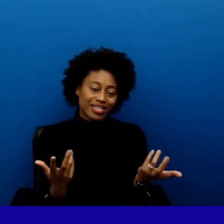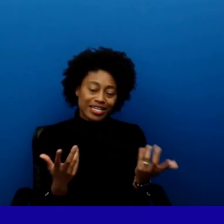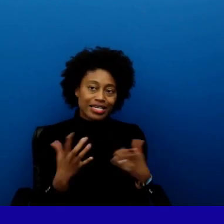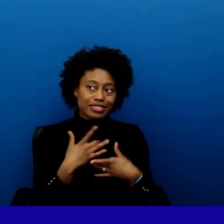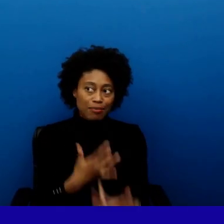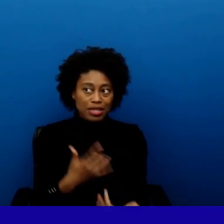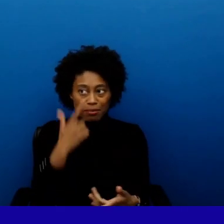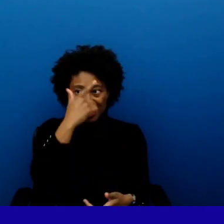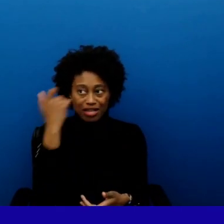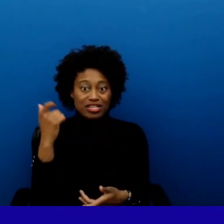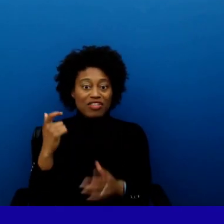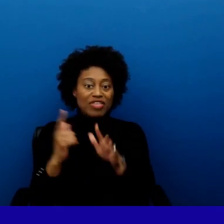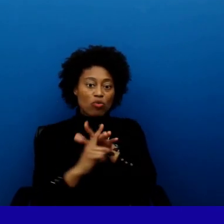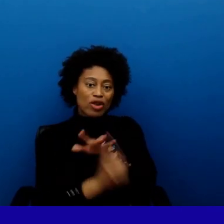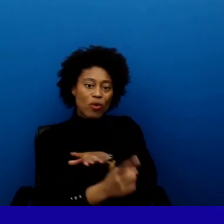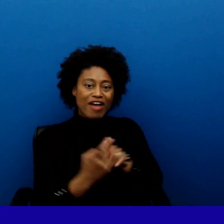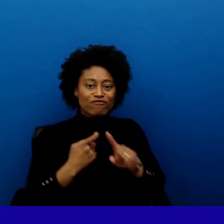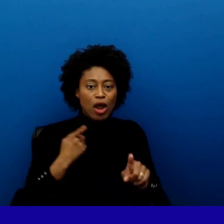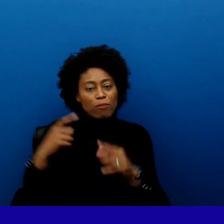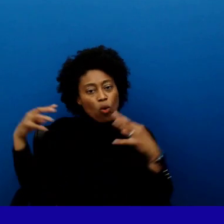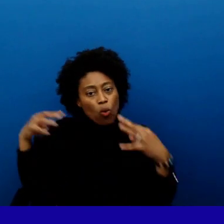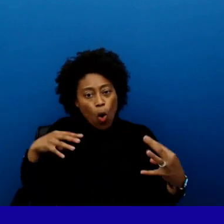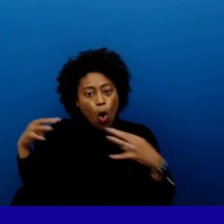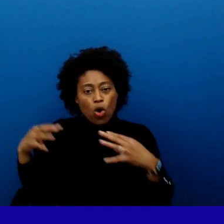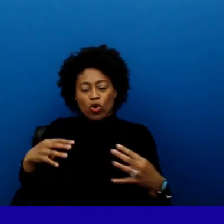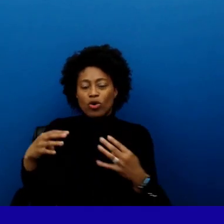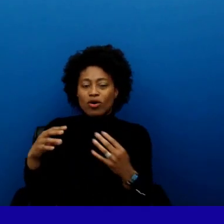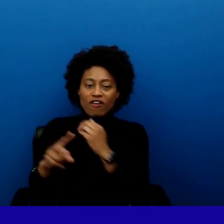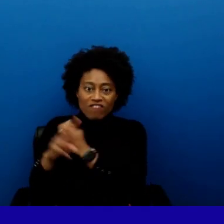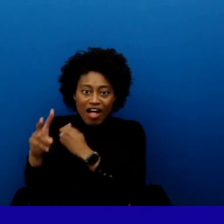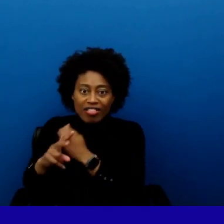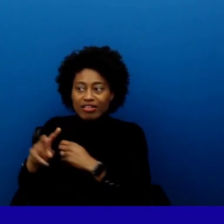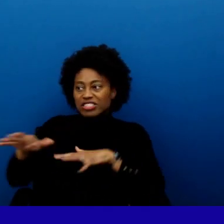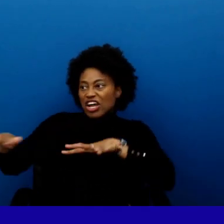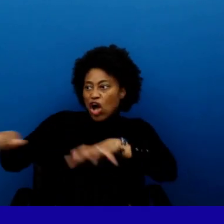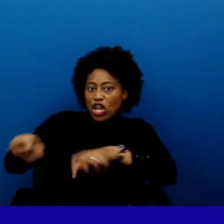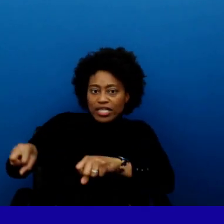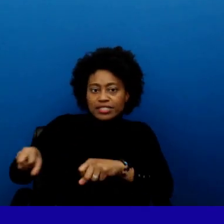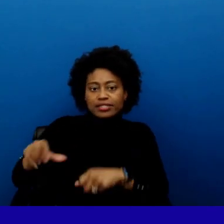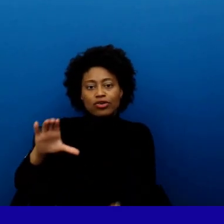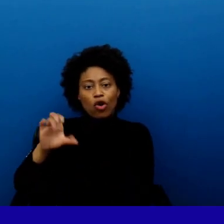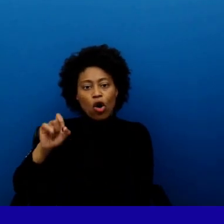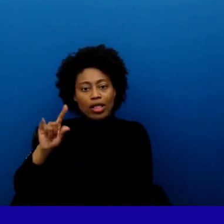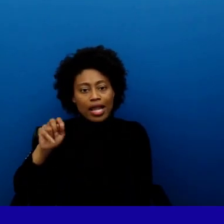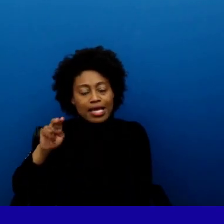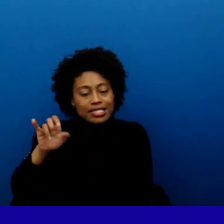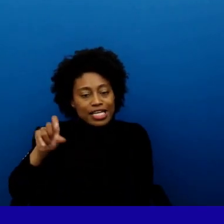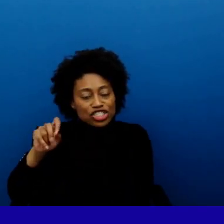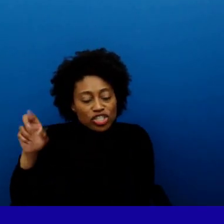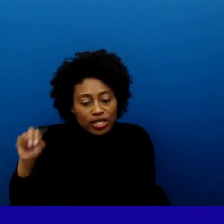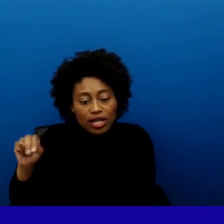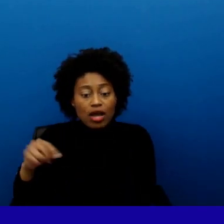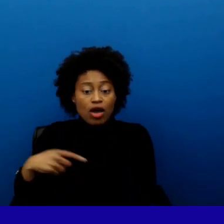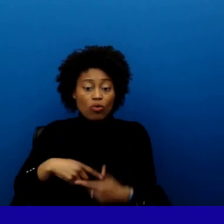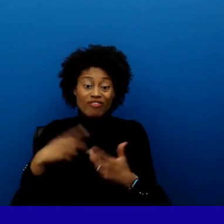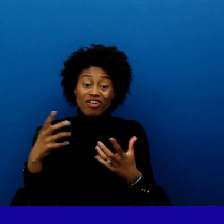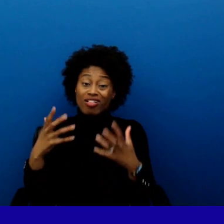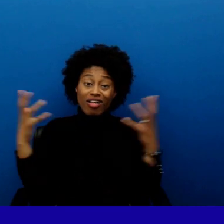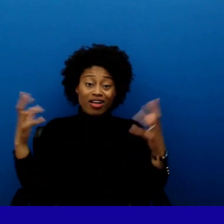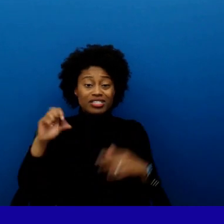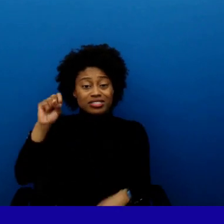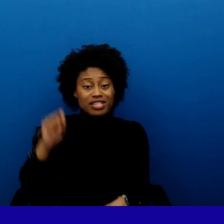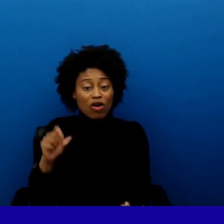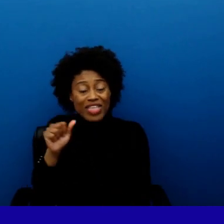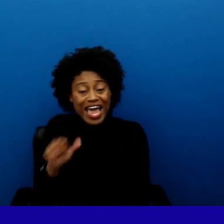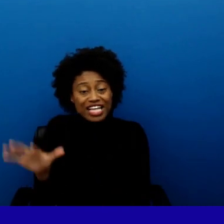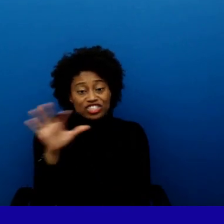hands of violence. Either they're here because of war or because of like effects of colonization, or like